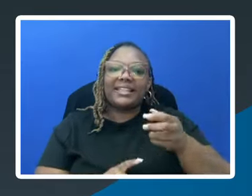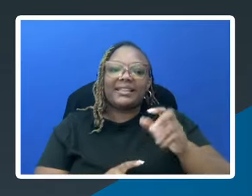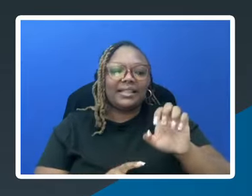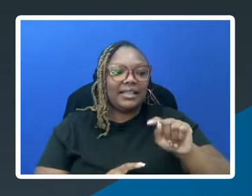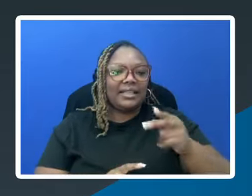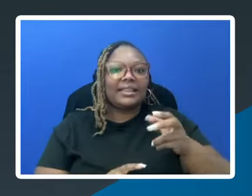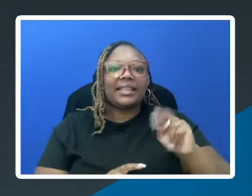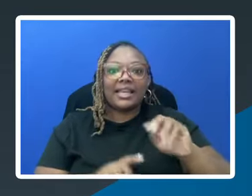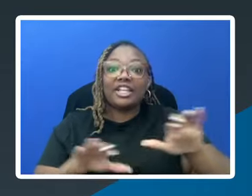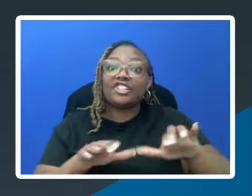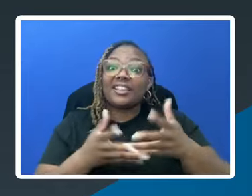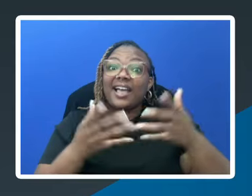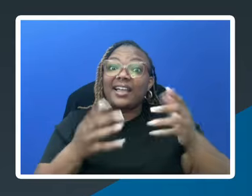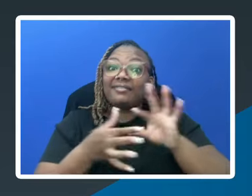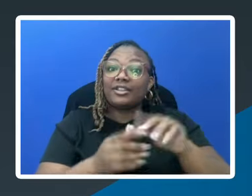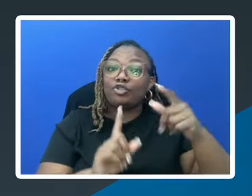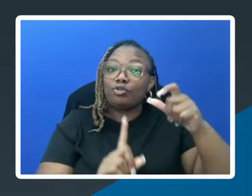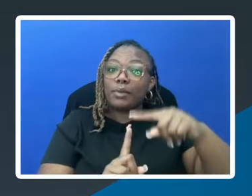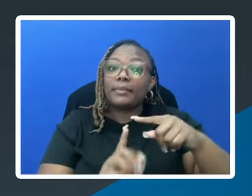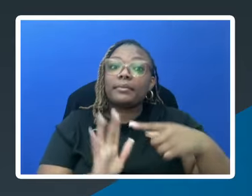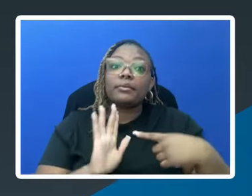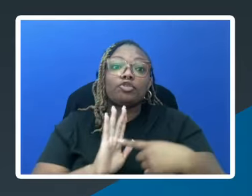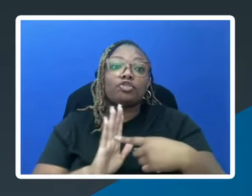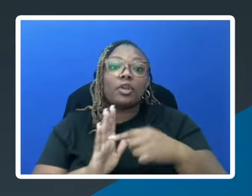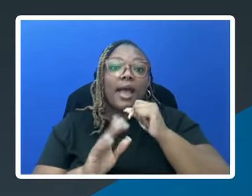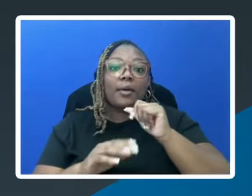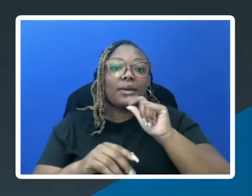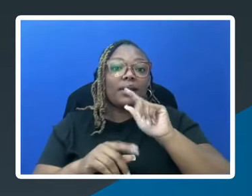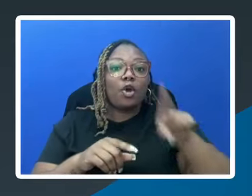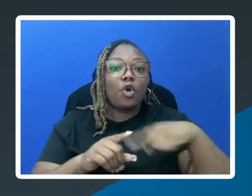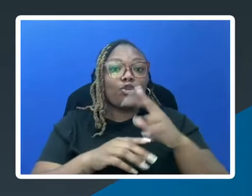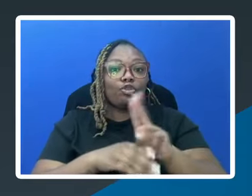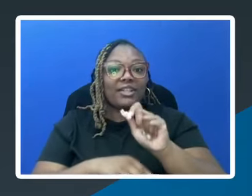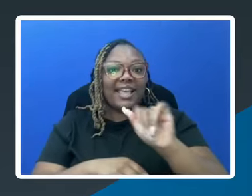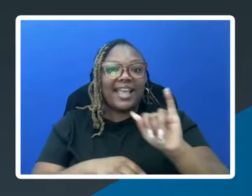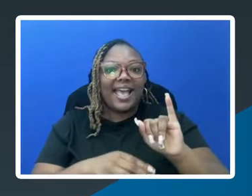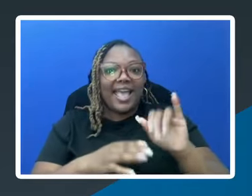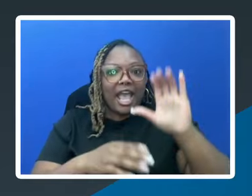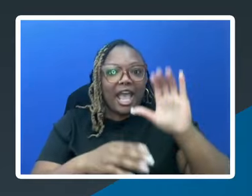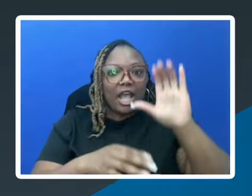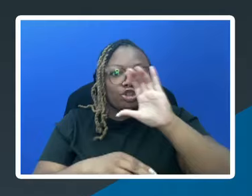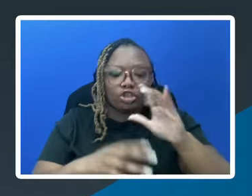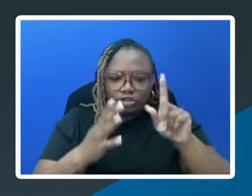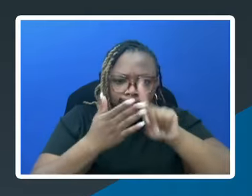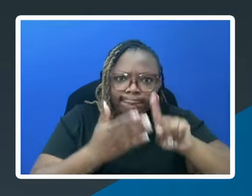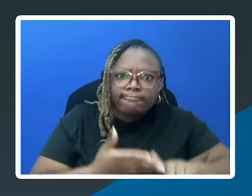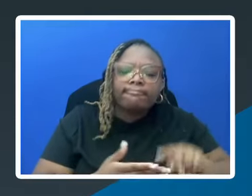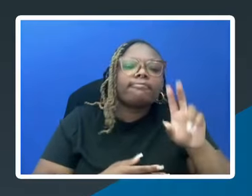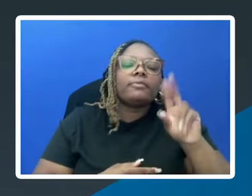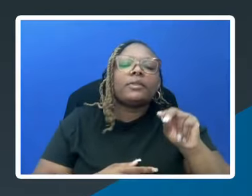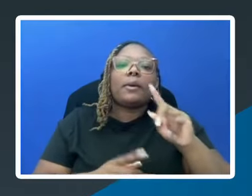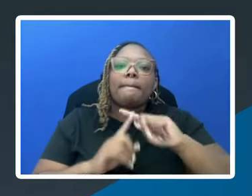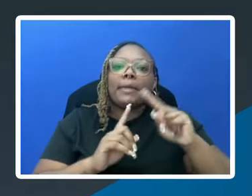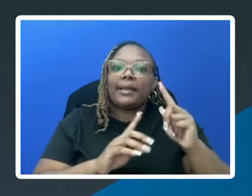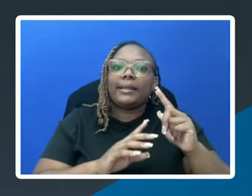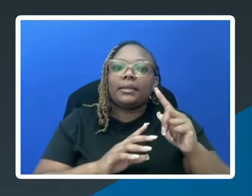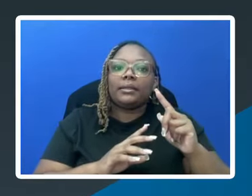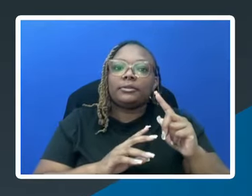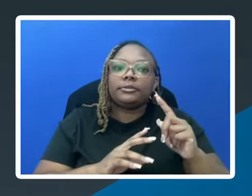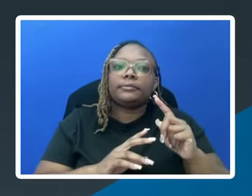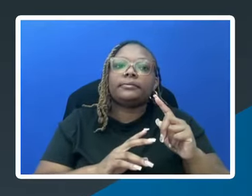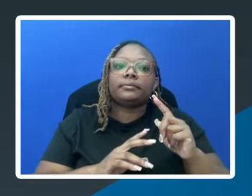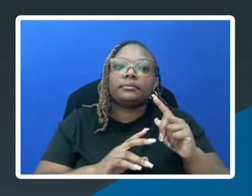you how we're not using AI just as a search engine, but as a way to load up a series of roles that it